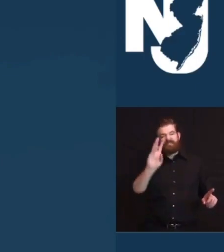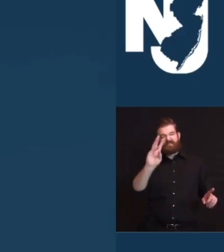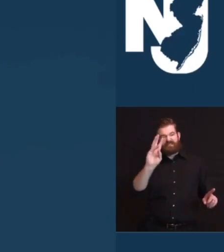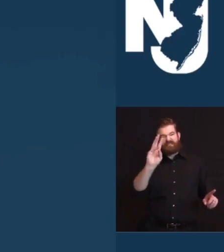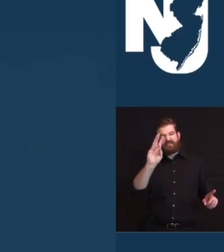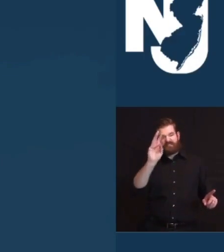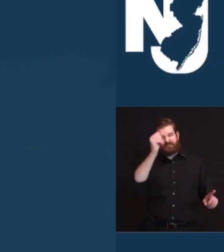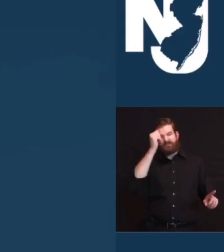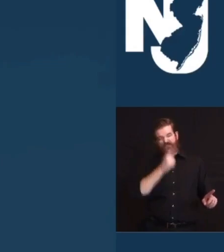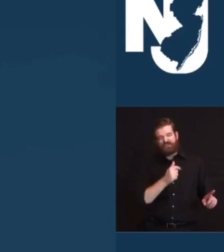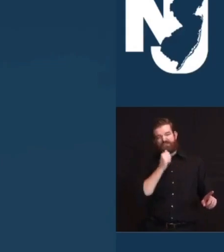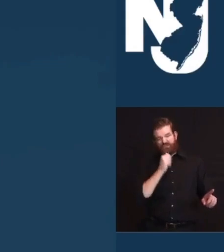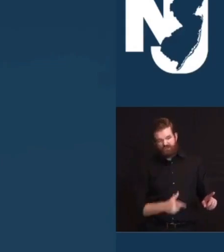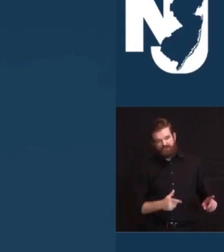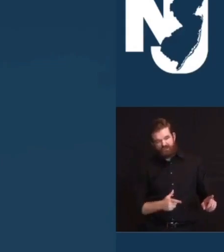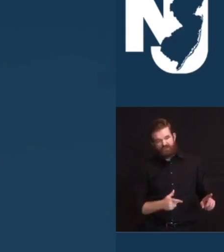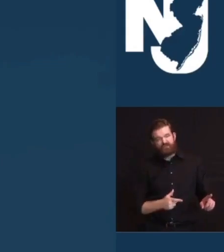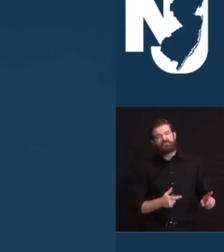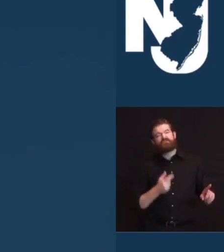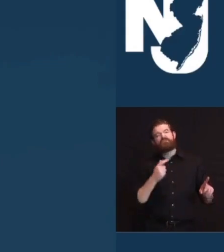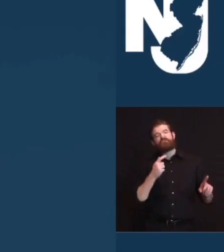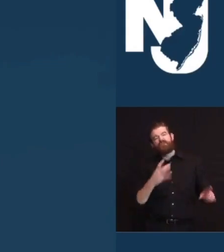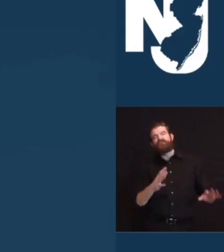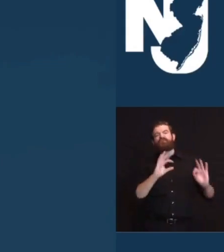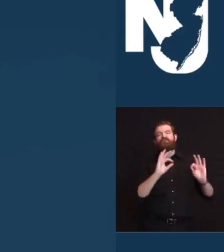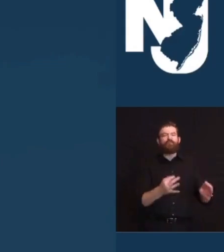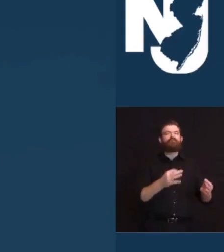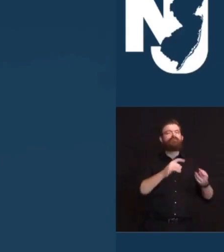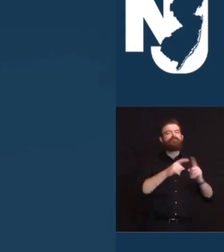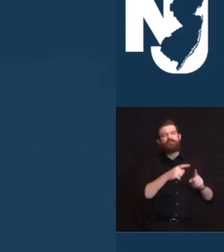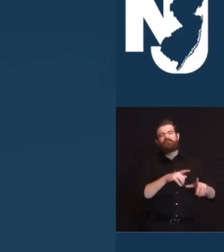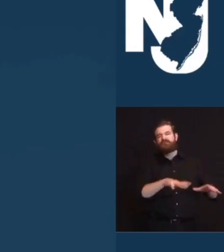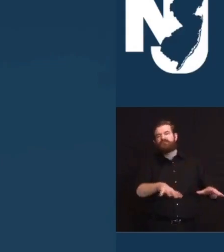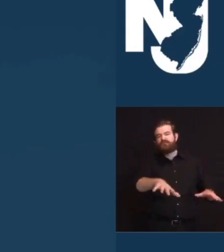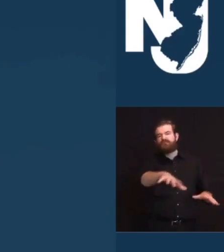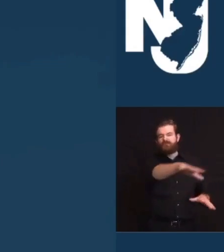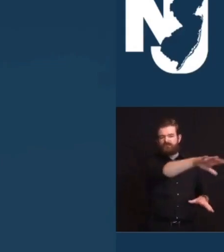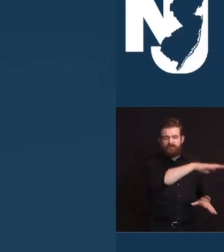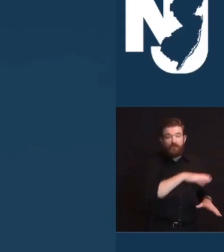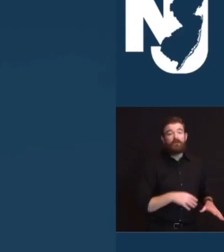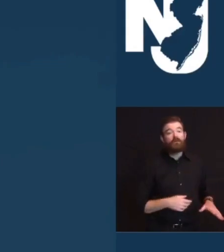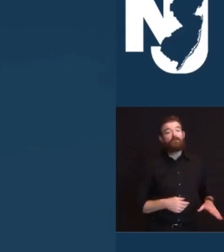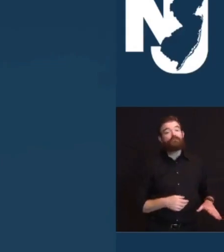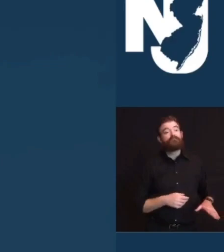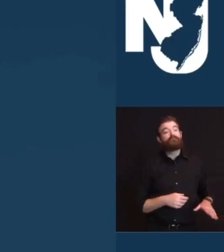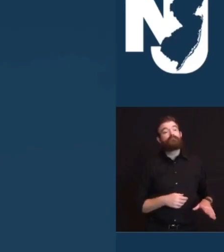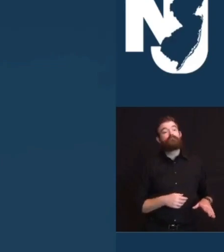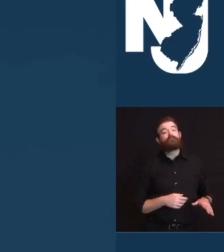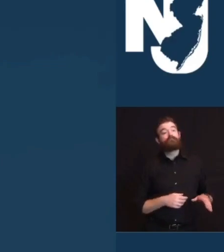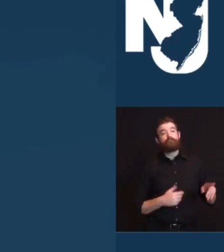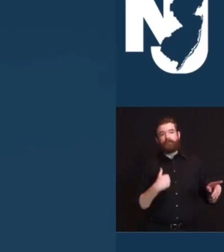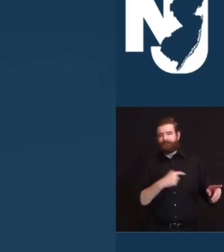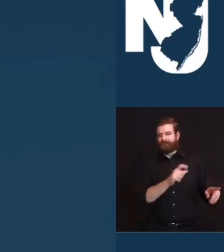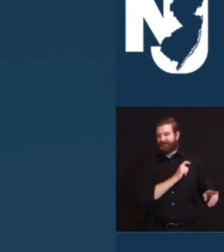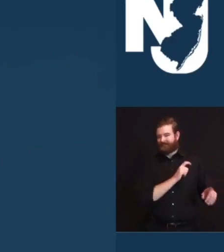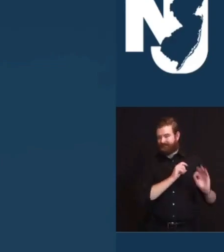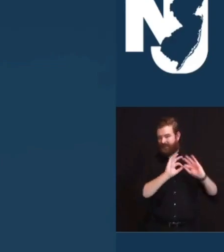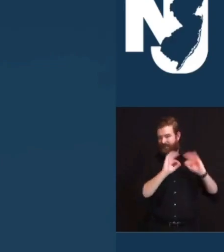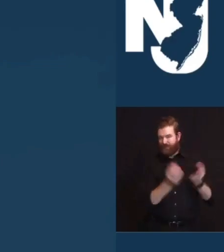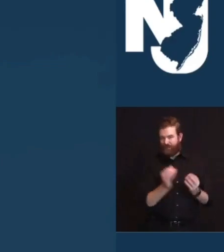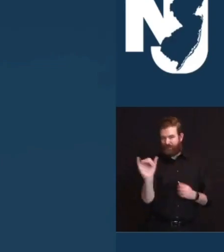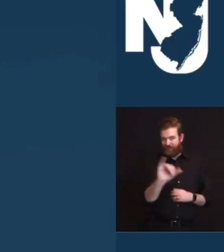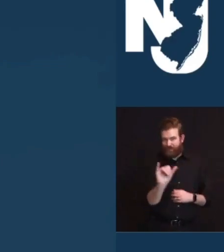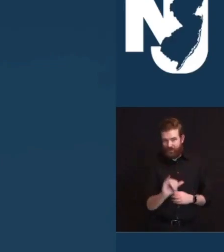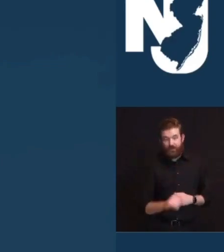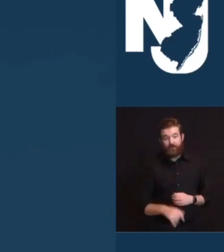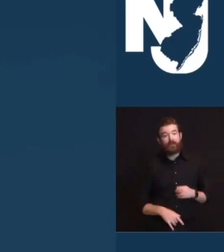family and friends. And of course, he leaves his Newark police family, Officer Thomas was the 6th member of the